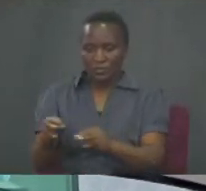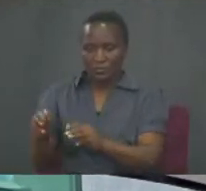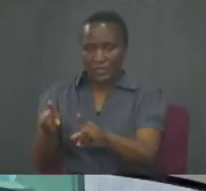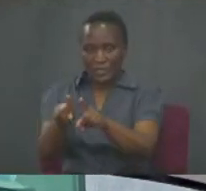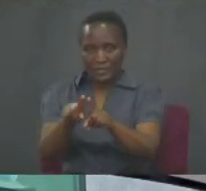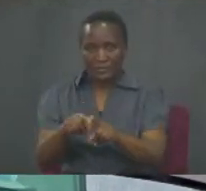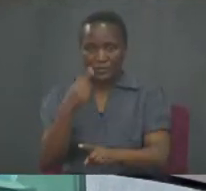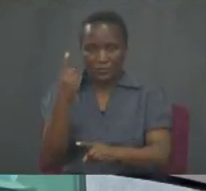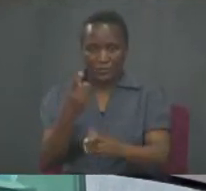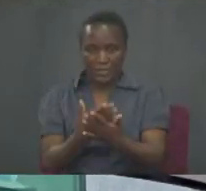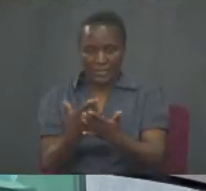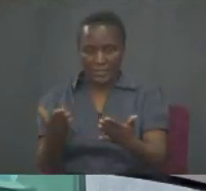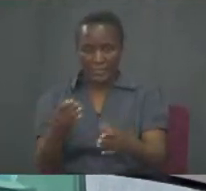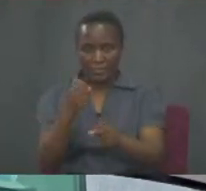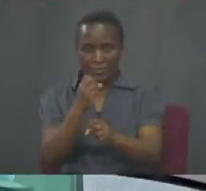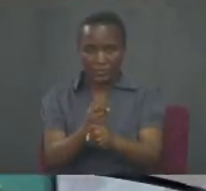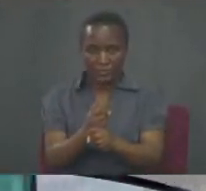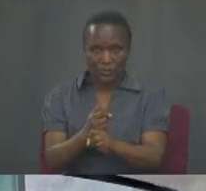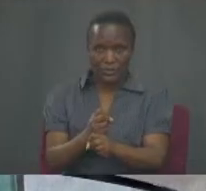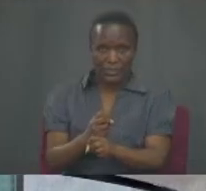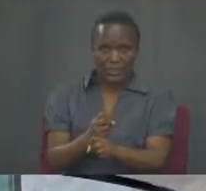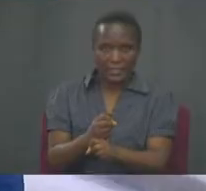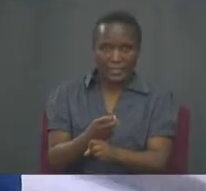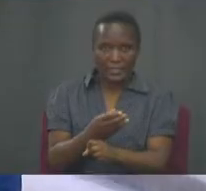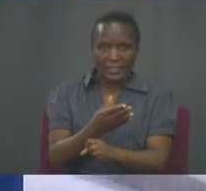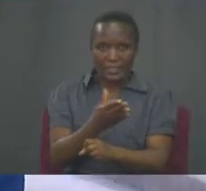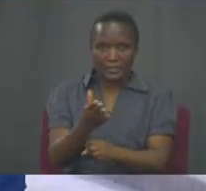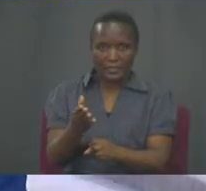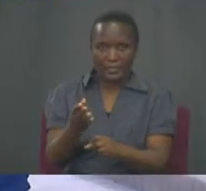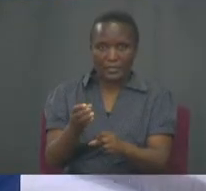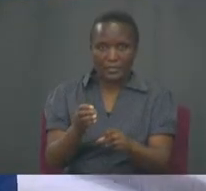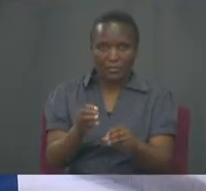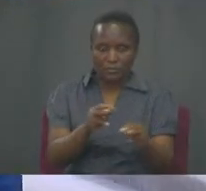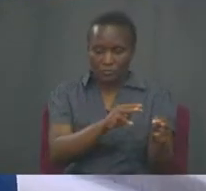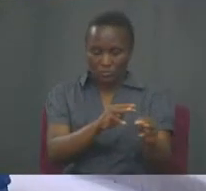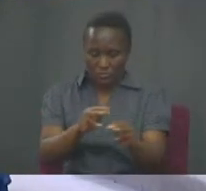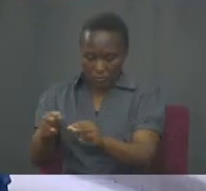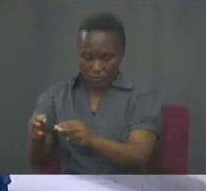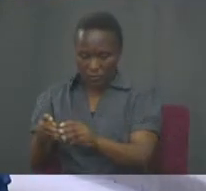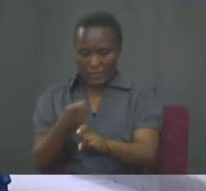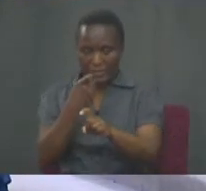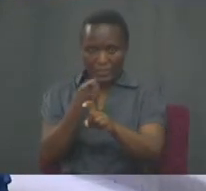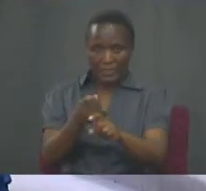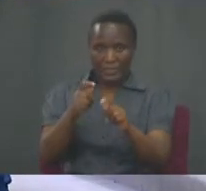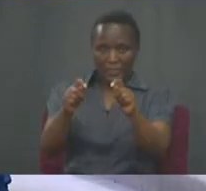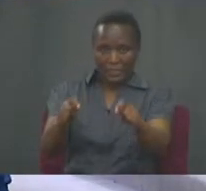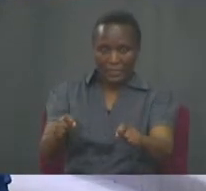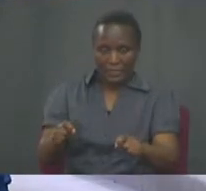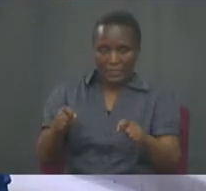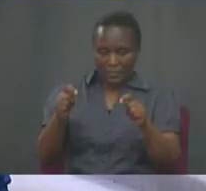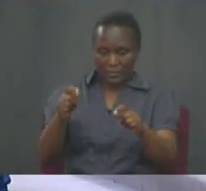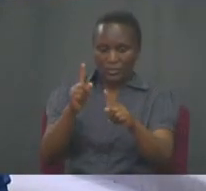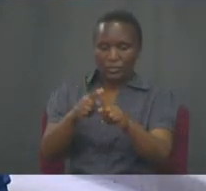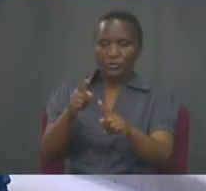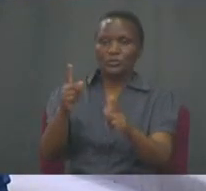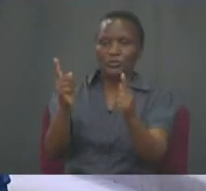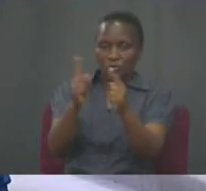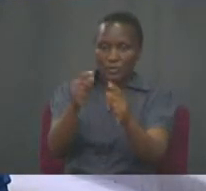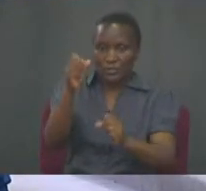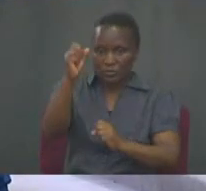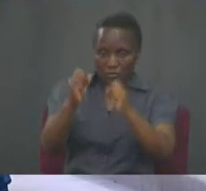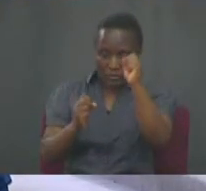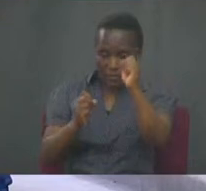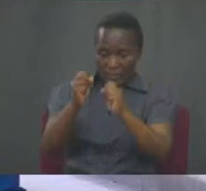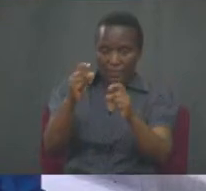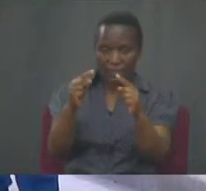they would do when fighting an enemy, they would simply drive their iron chariots amongst your soldiers. And guess what the blades would